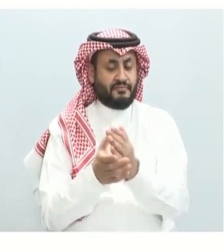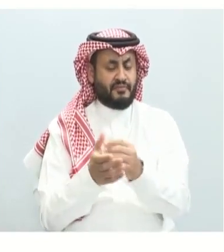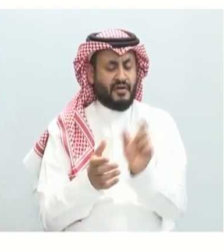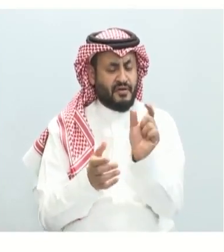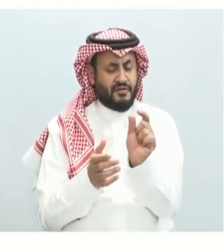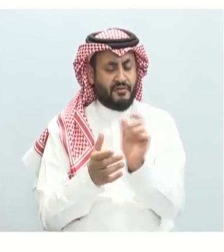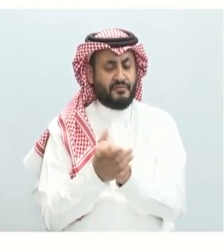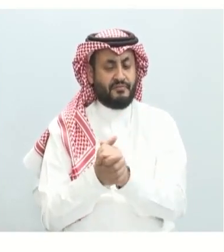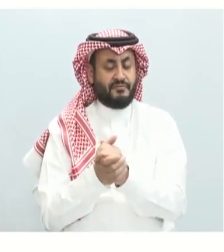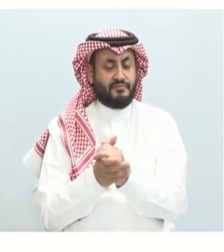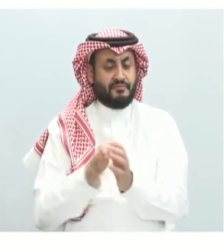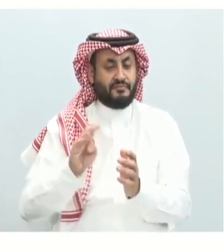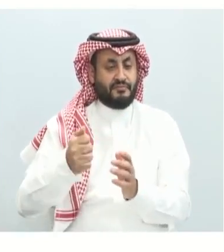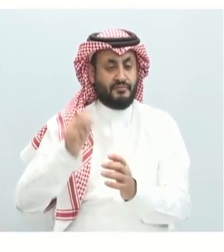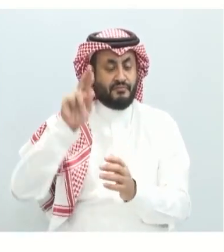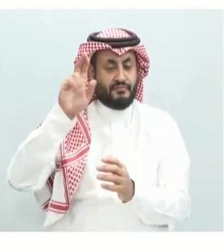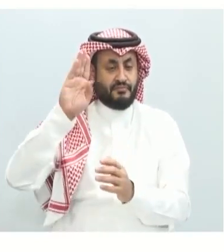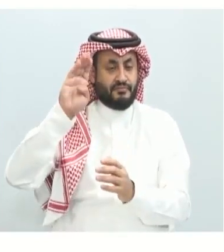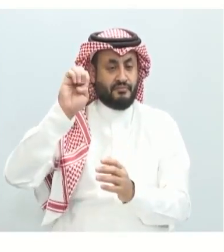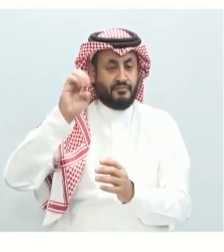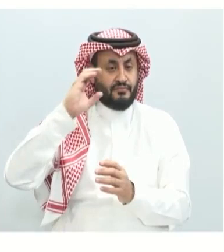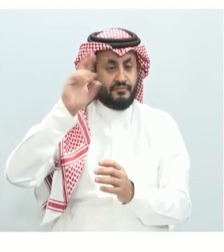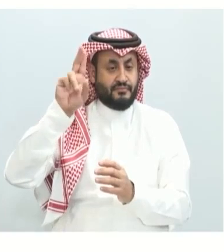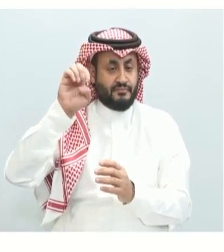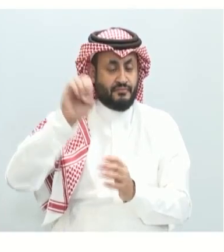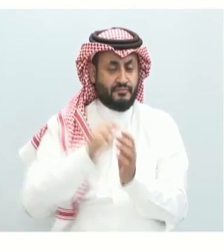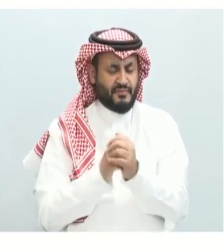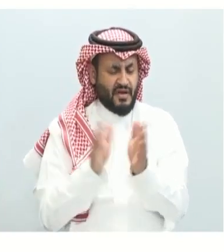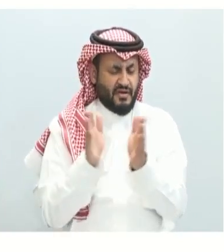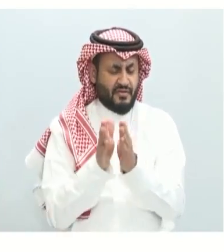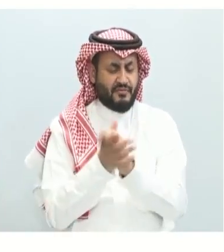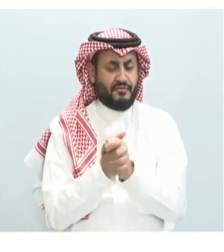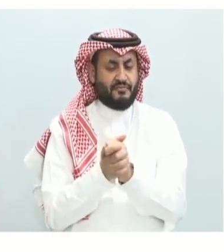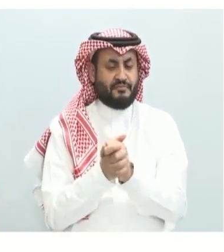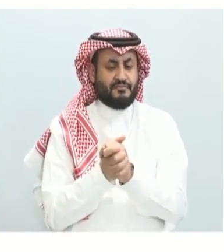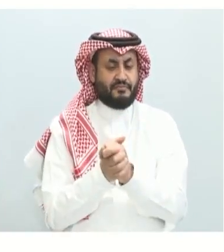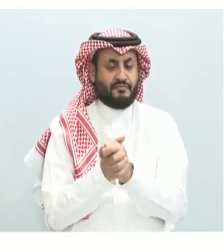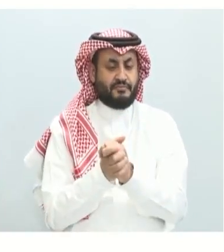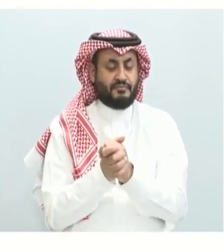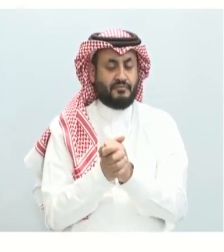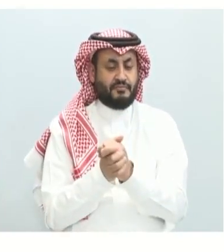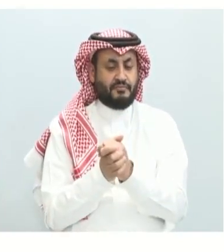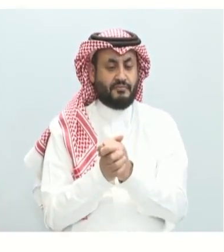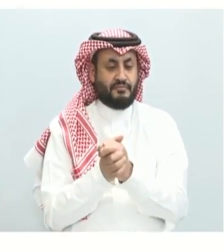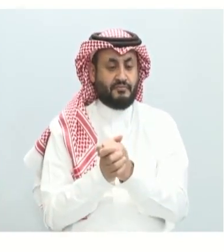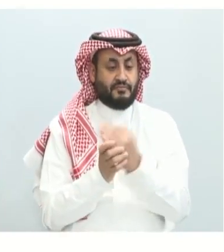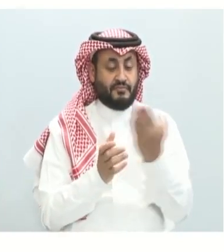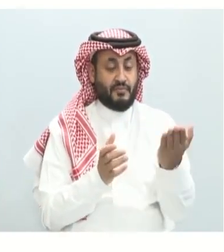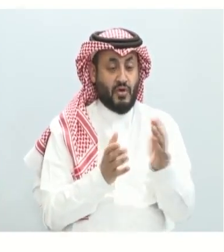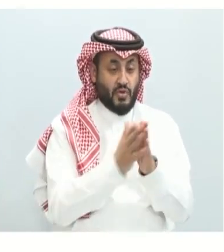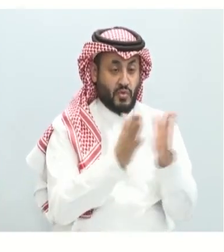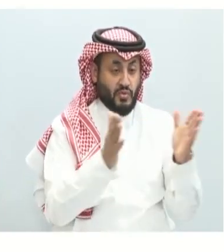word, it is pronounced as barbecue, barbecue. So here we have